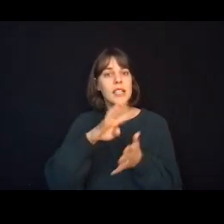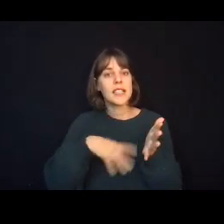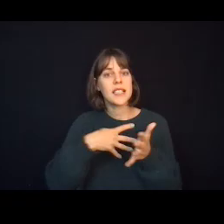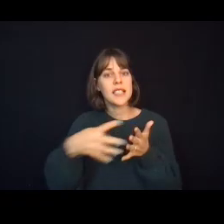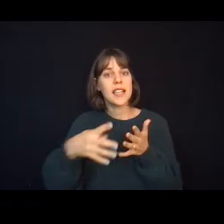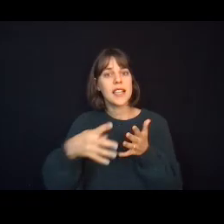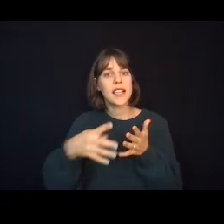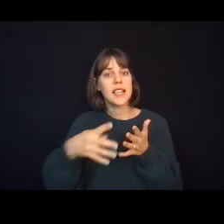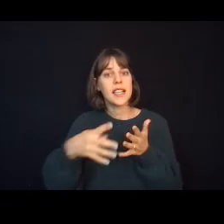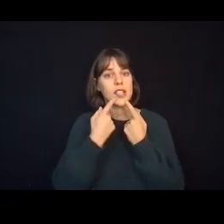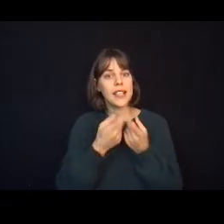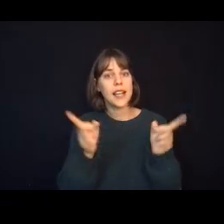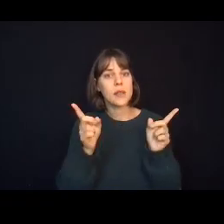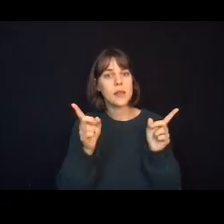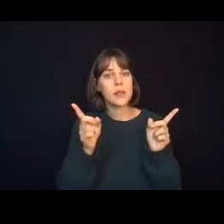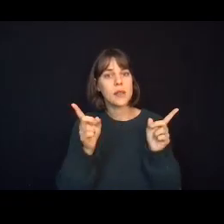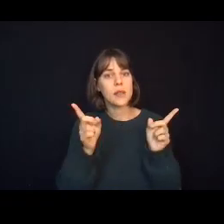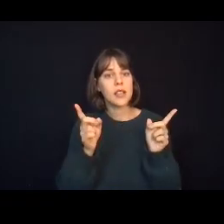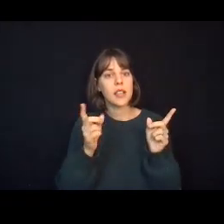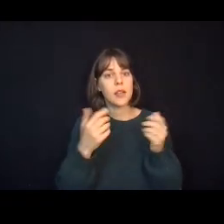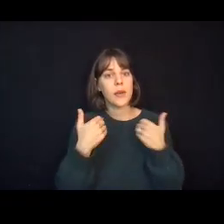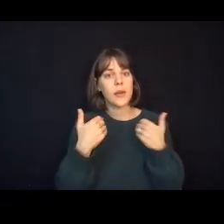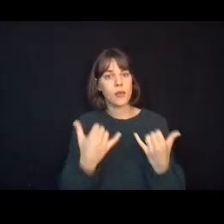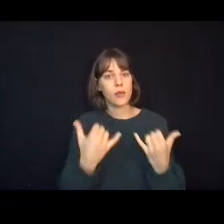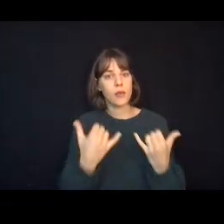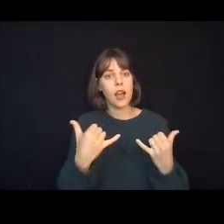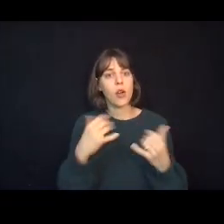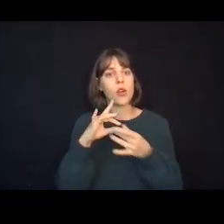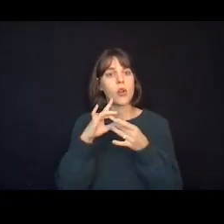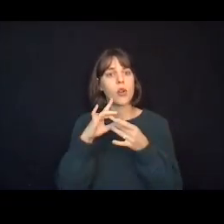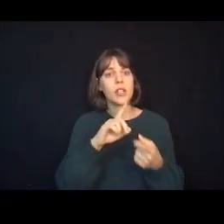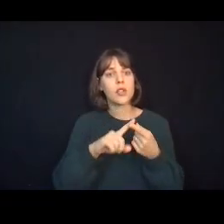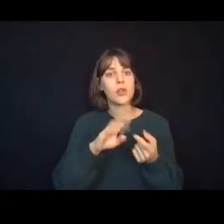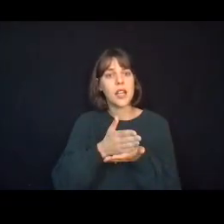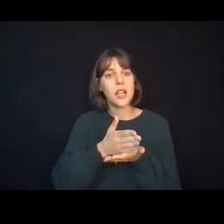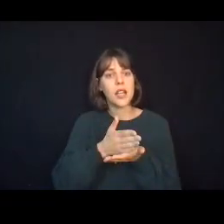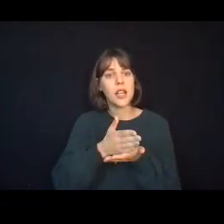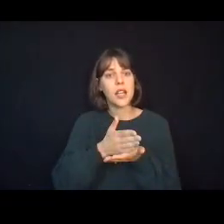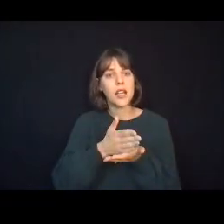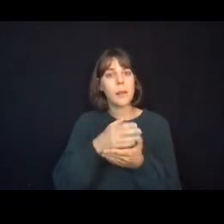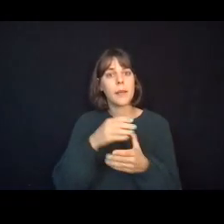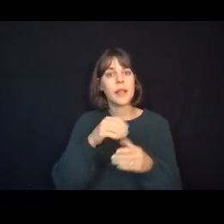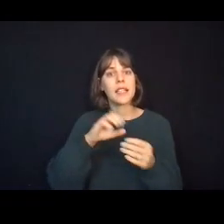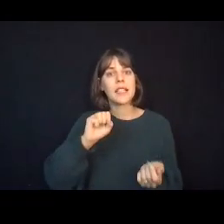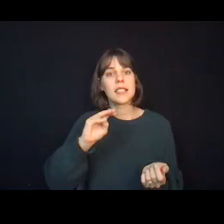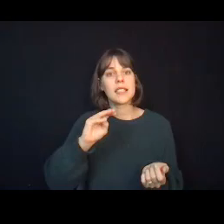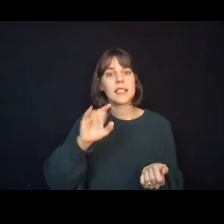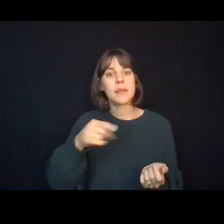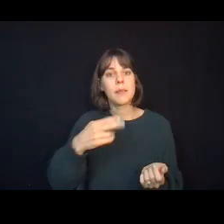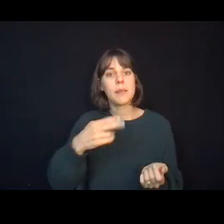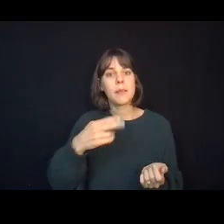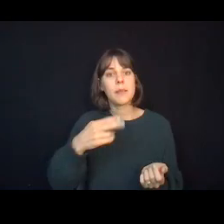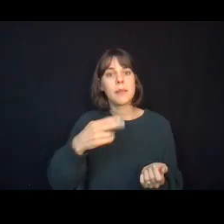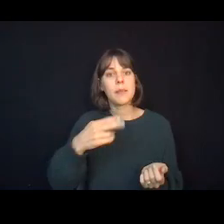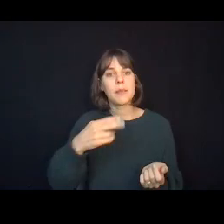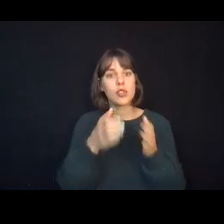change announcement that we're in right now, related to the bus stops along Smithfield Street. Some of